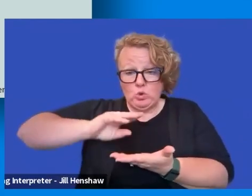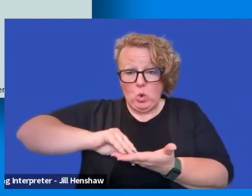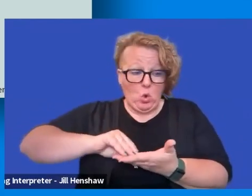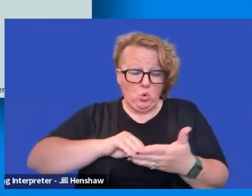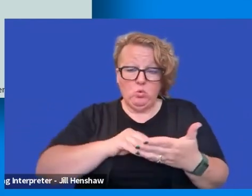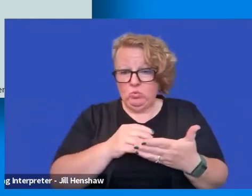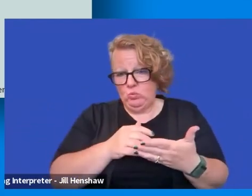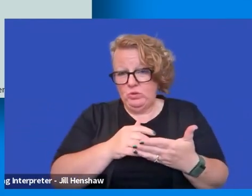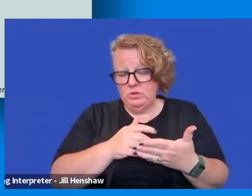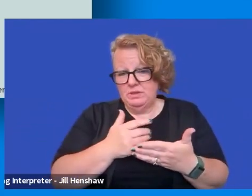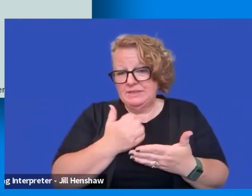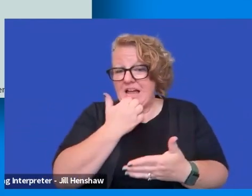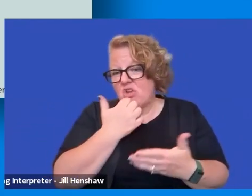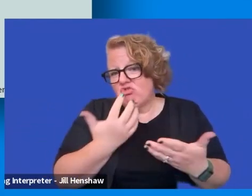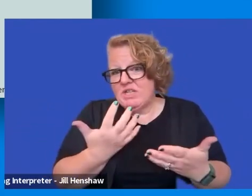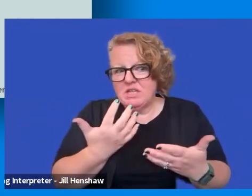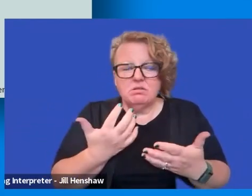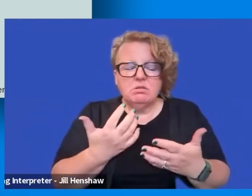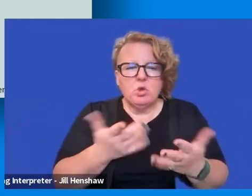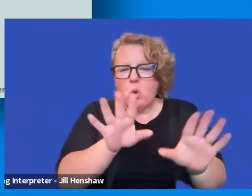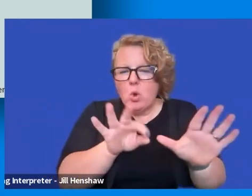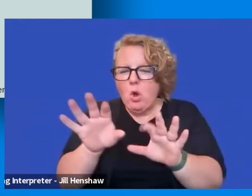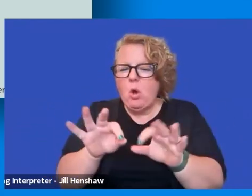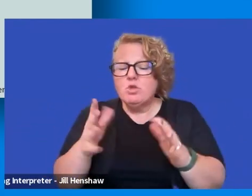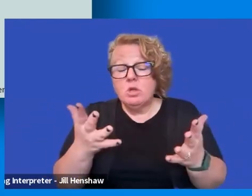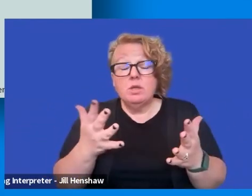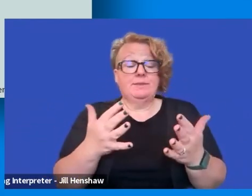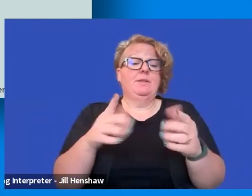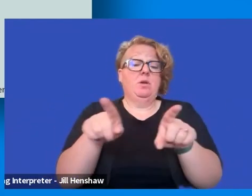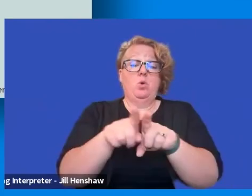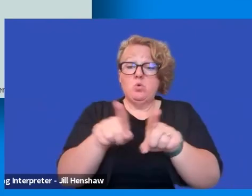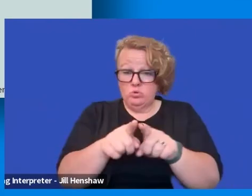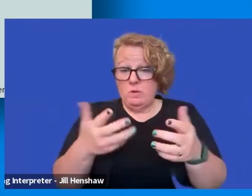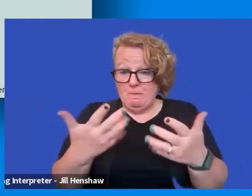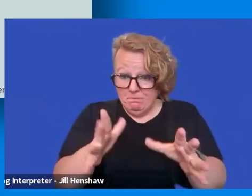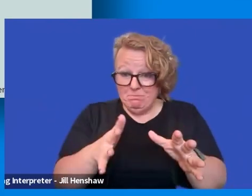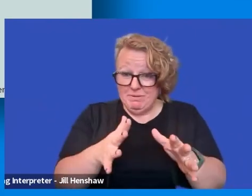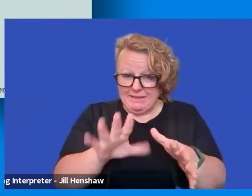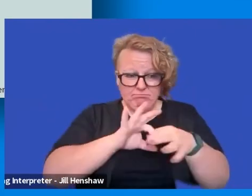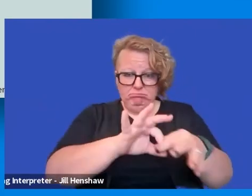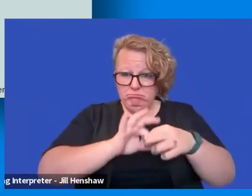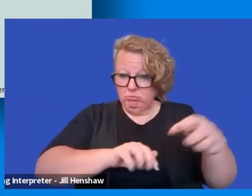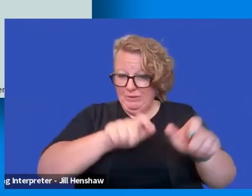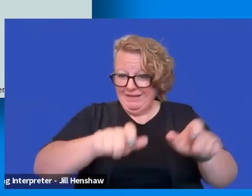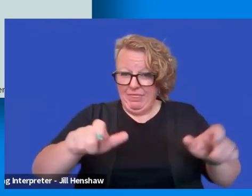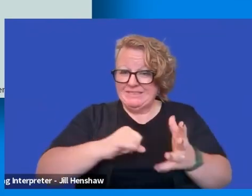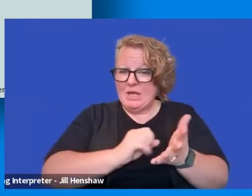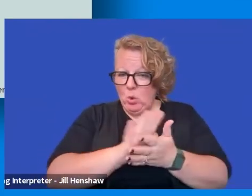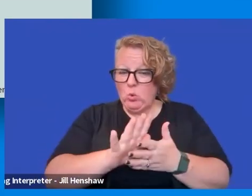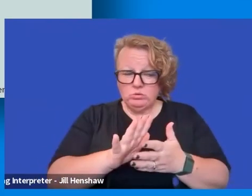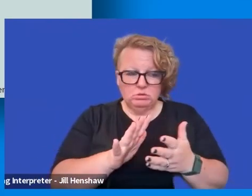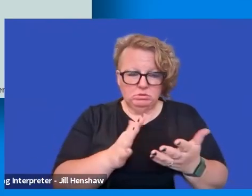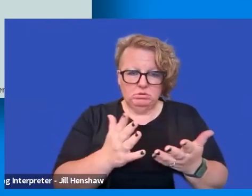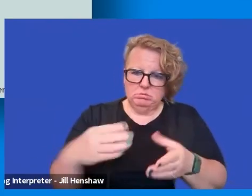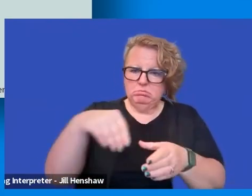have interviews or audio diaries. And we've also completed our stakeholder engagement sessions for this guide.